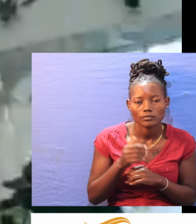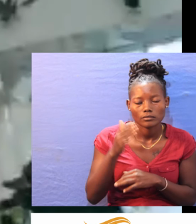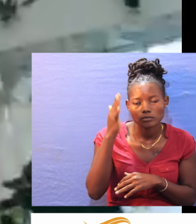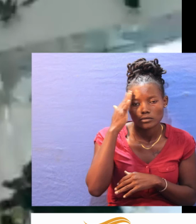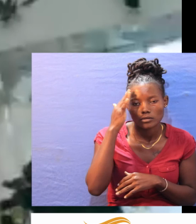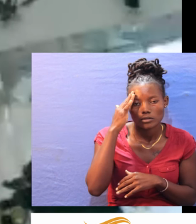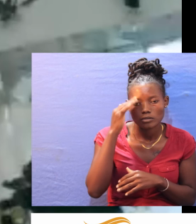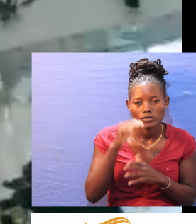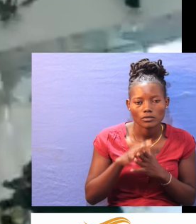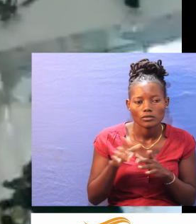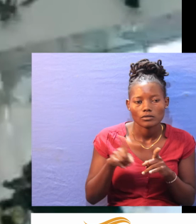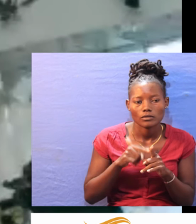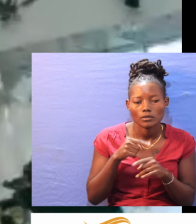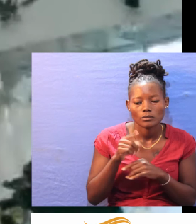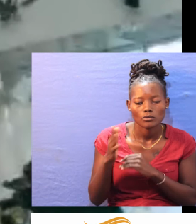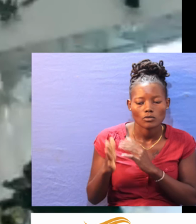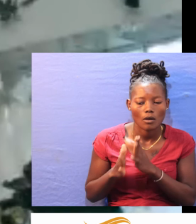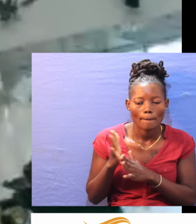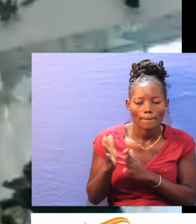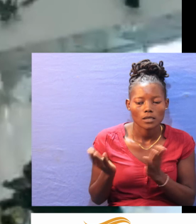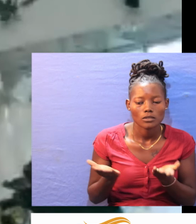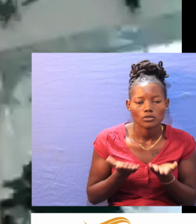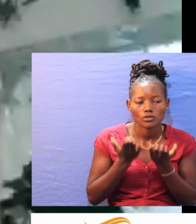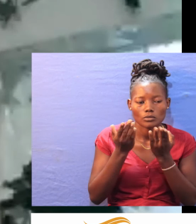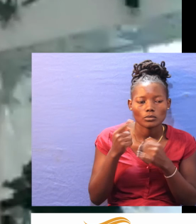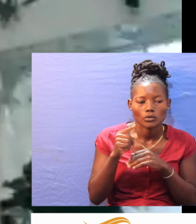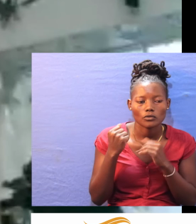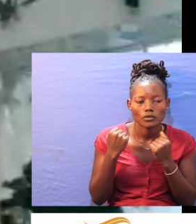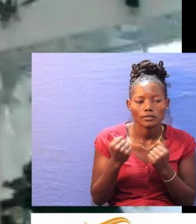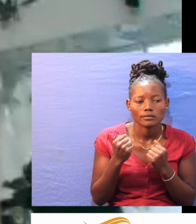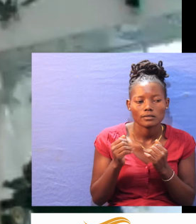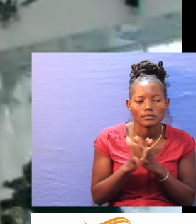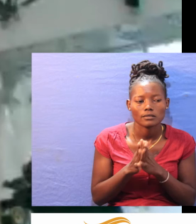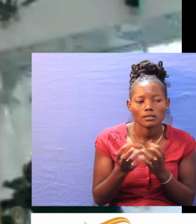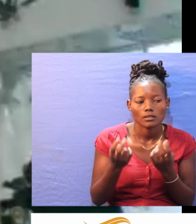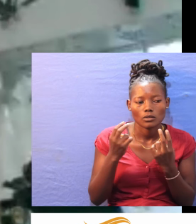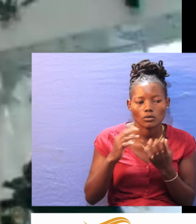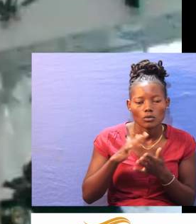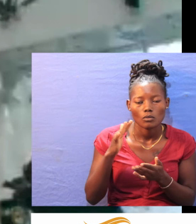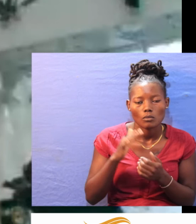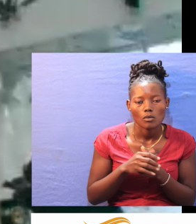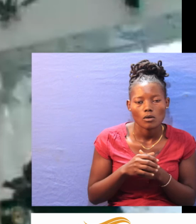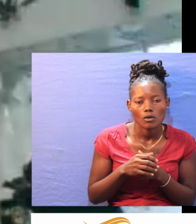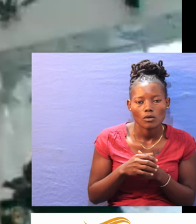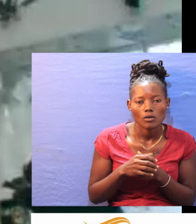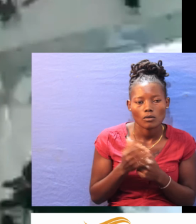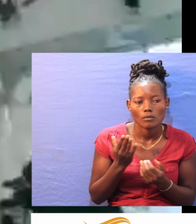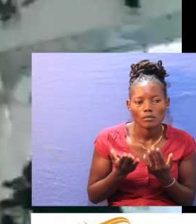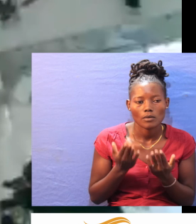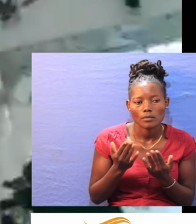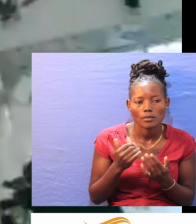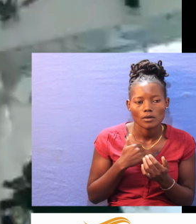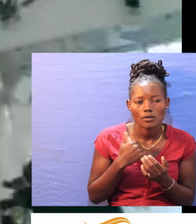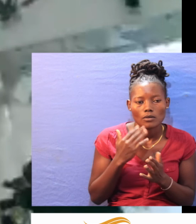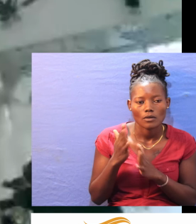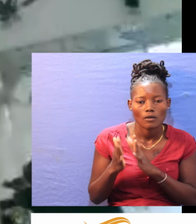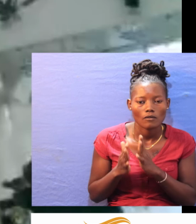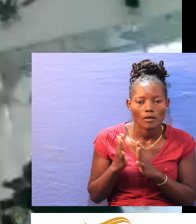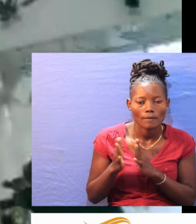This is your plan to improve your strength and to lift more weight. You have a step-by-step plan